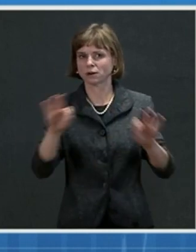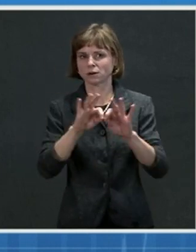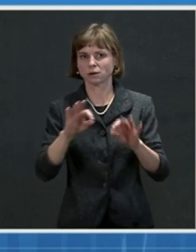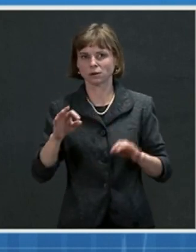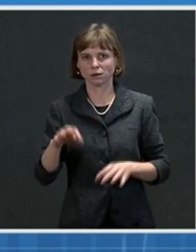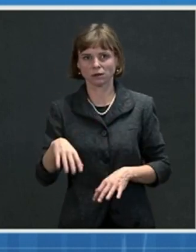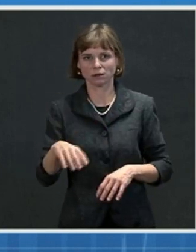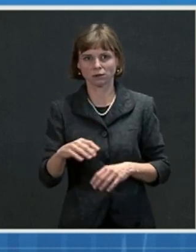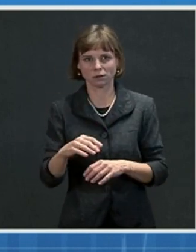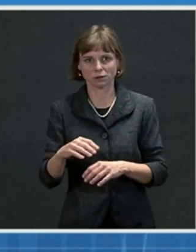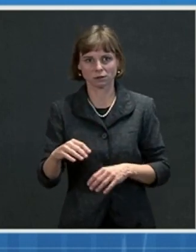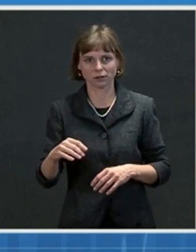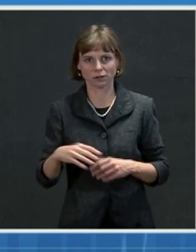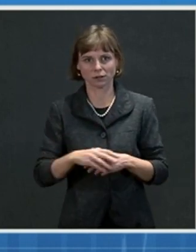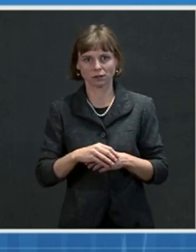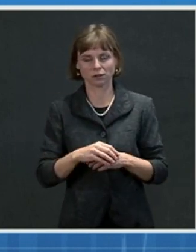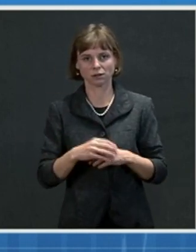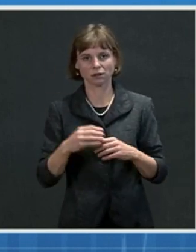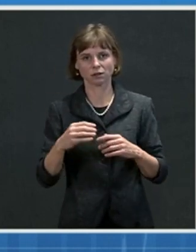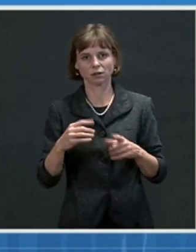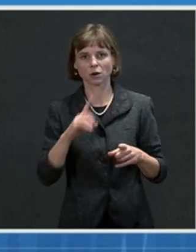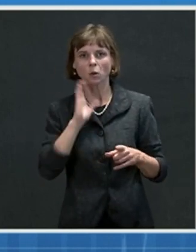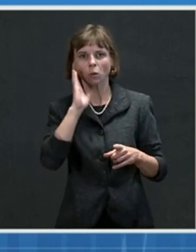conversation about equity. We will always